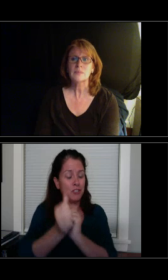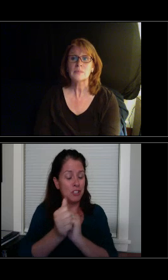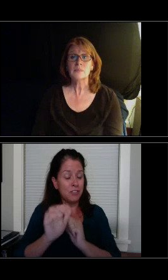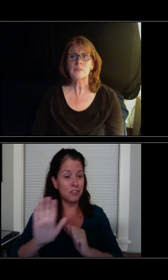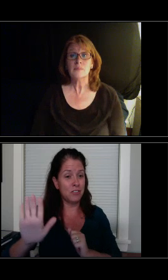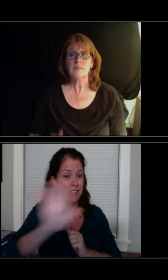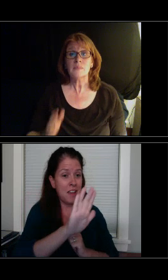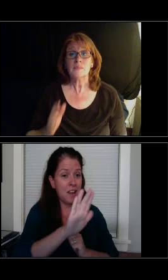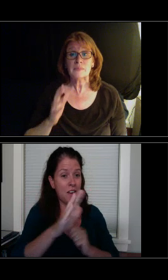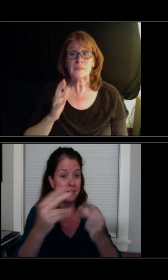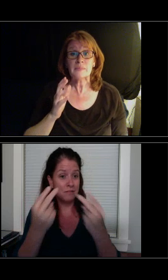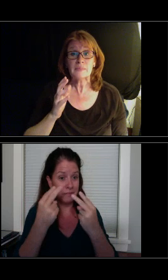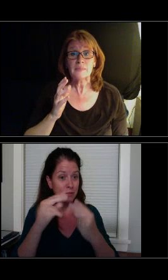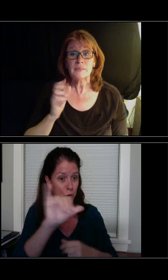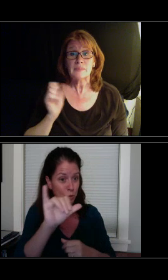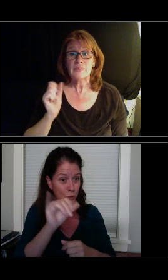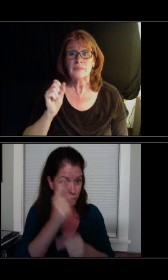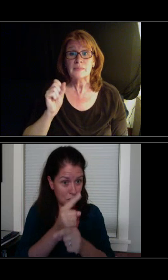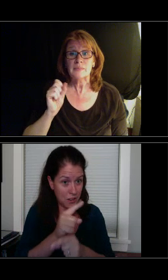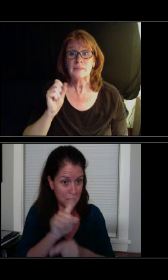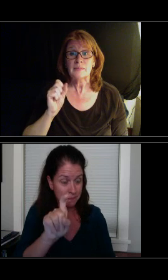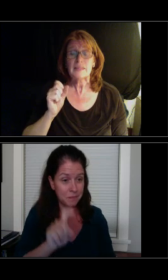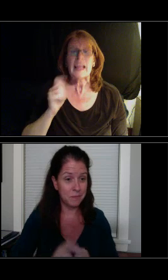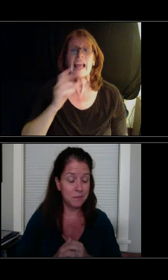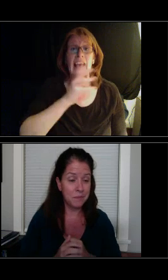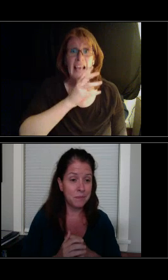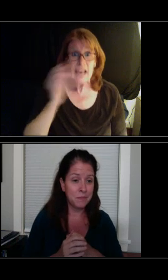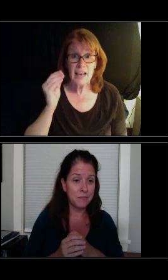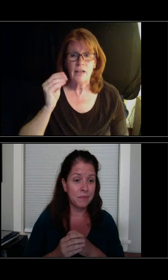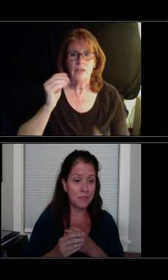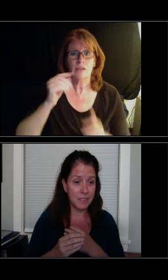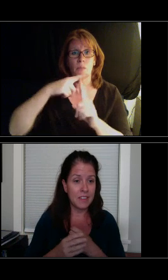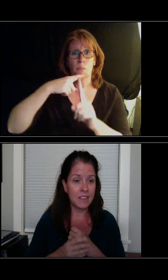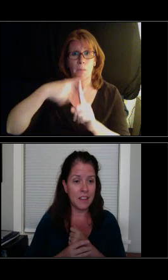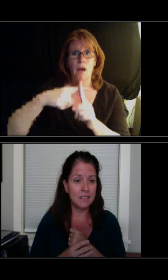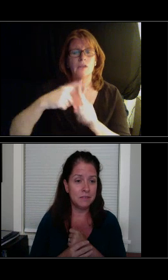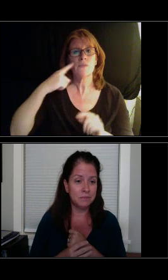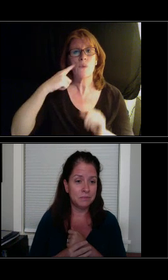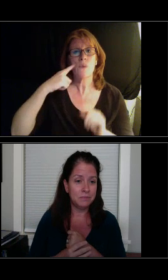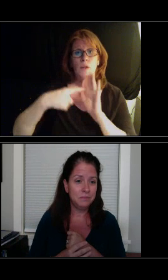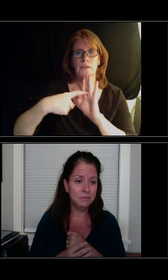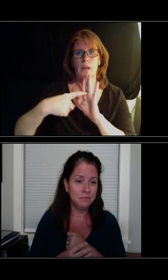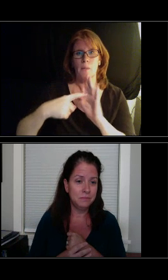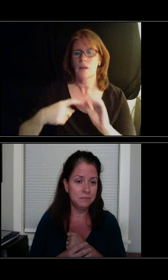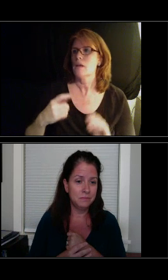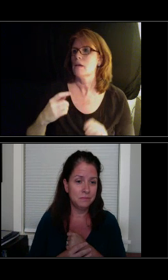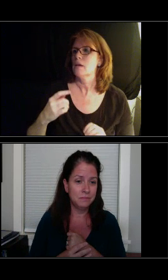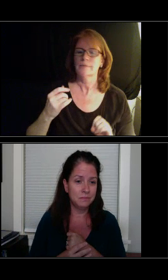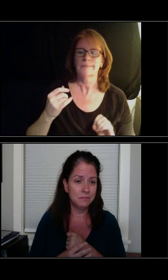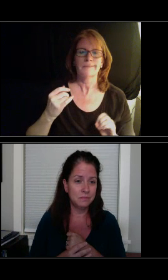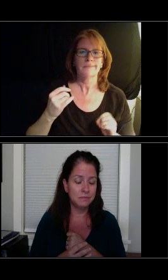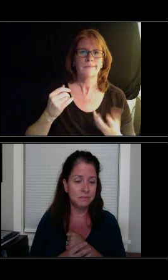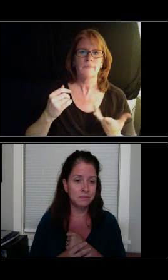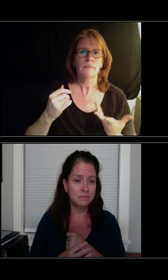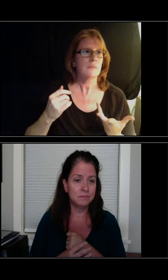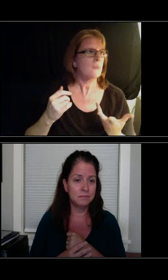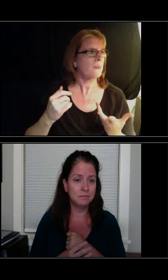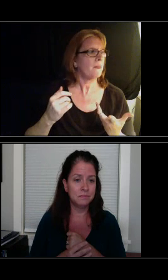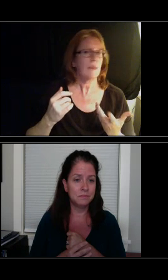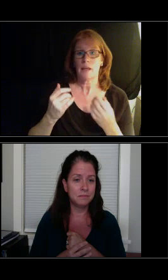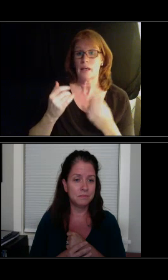reason behind them, and then that could really affect how people view us as well. And this is Robyn